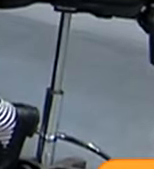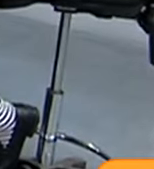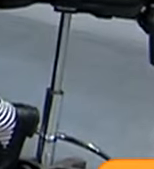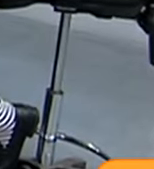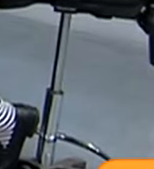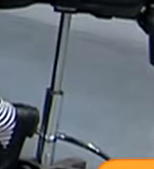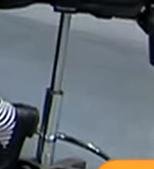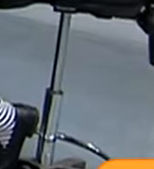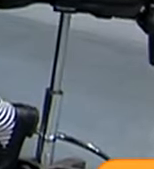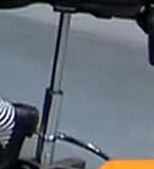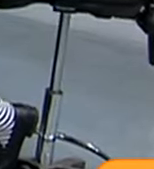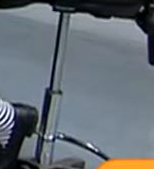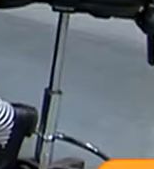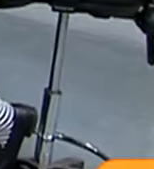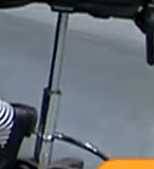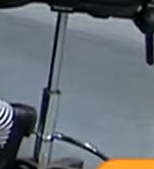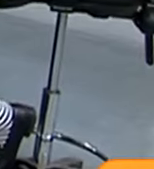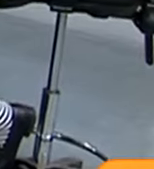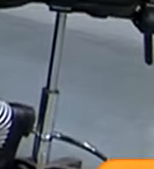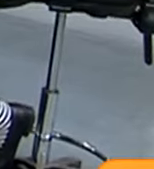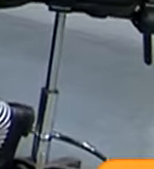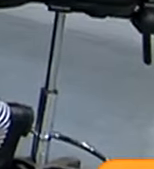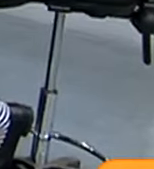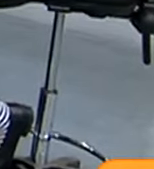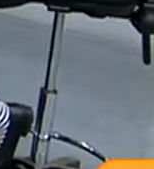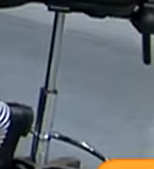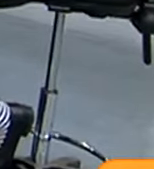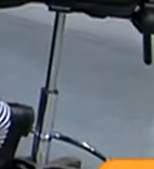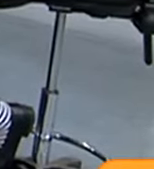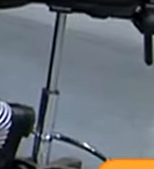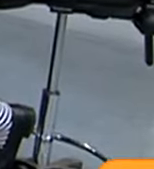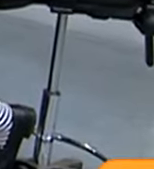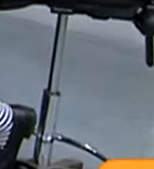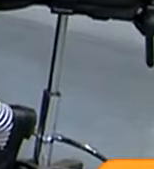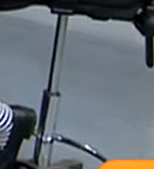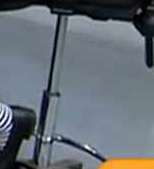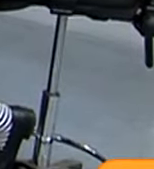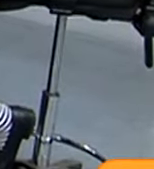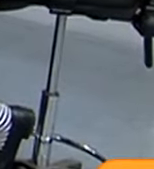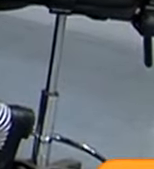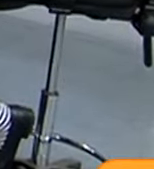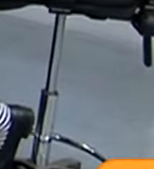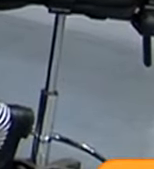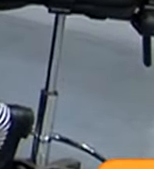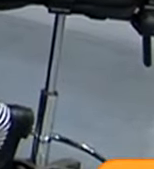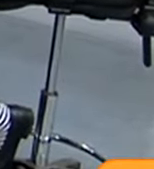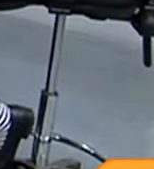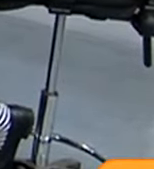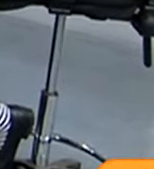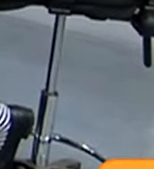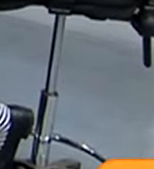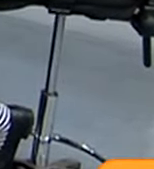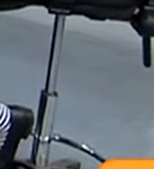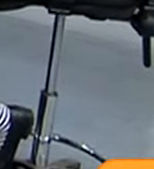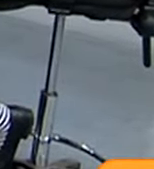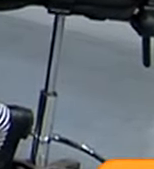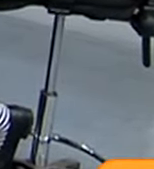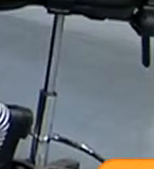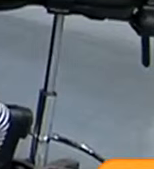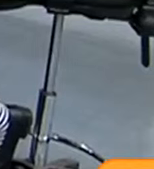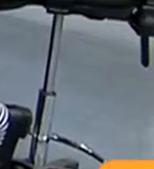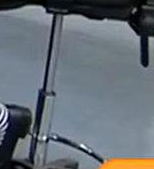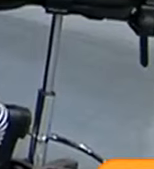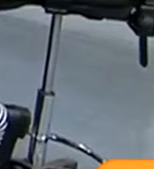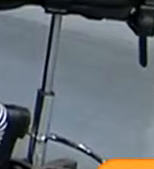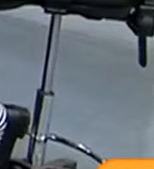decides to go to a high-end medical facility, they go there under the knowledge that they're going to top up. So the percentage depends on which kind of facility you go to. Yeah. But in general,